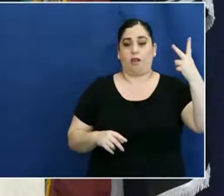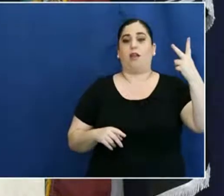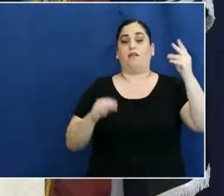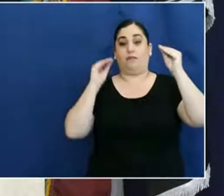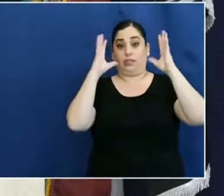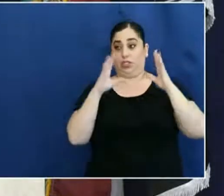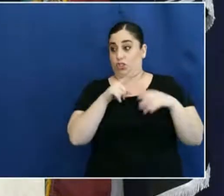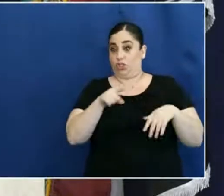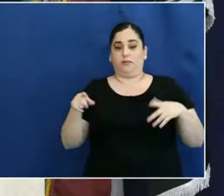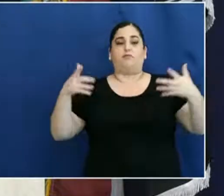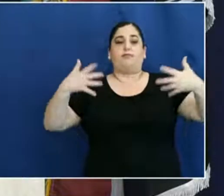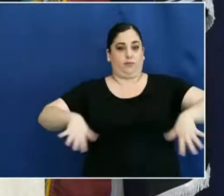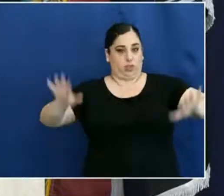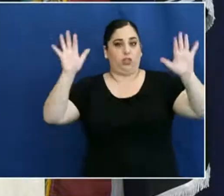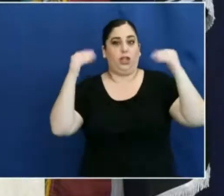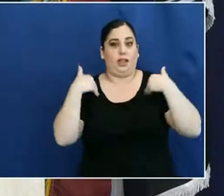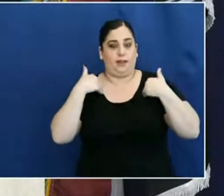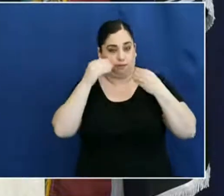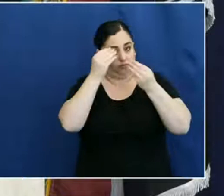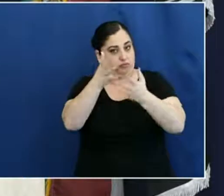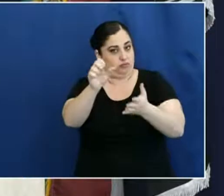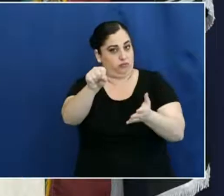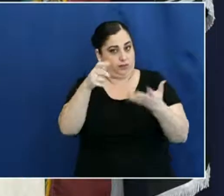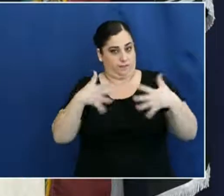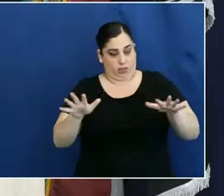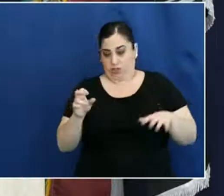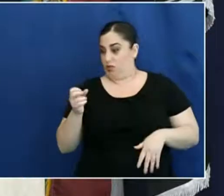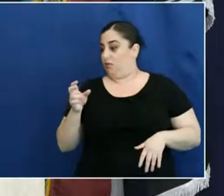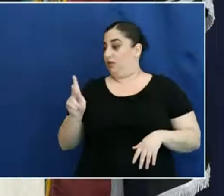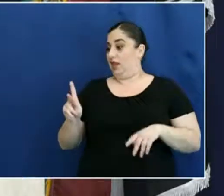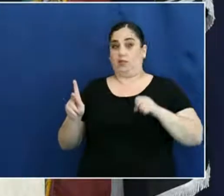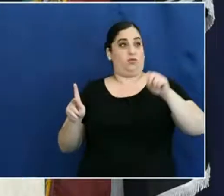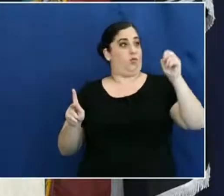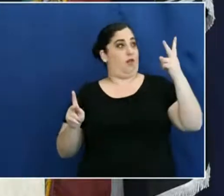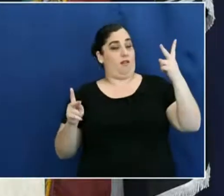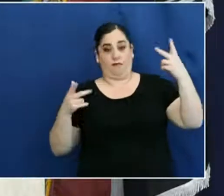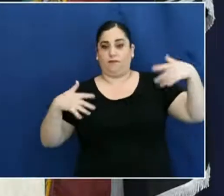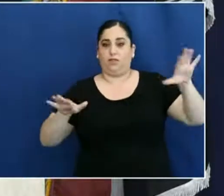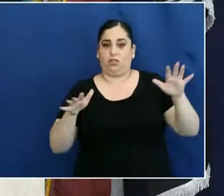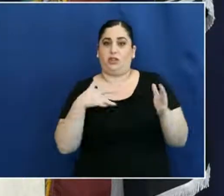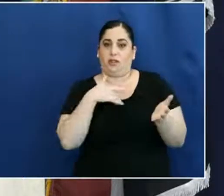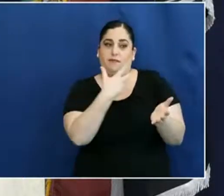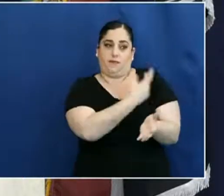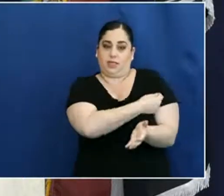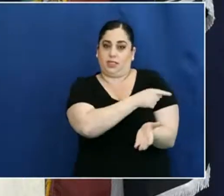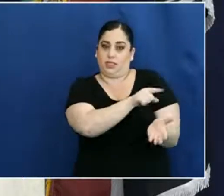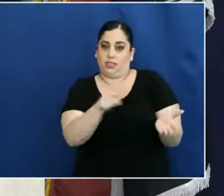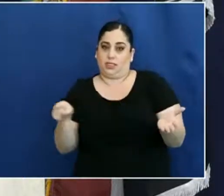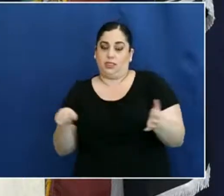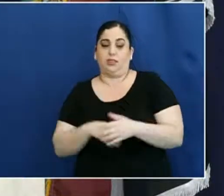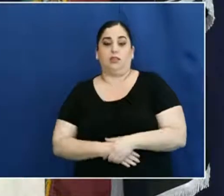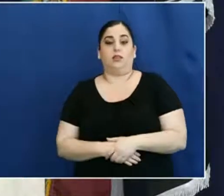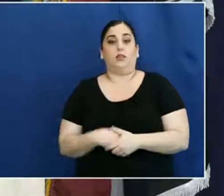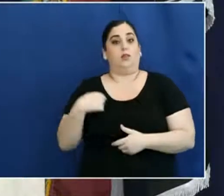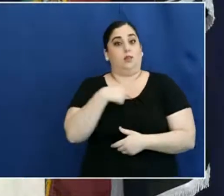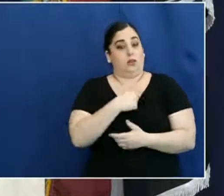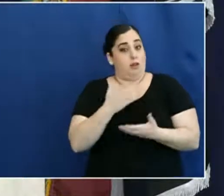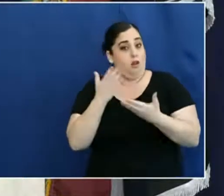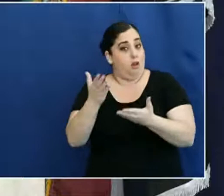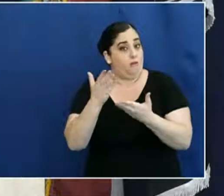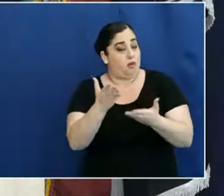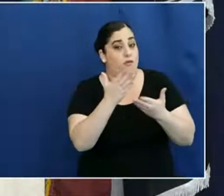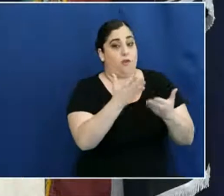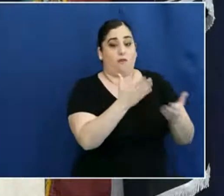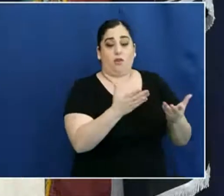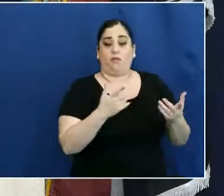I don't know how many have taken it up, but again, all we can do is offer it, and we'll continue to offer it as we move forward. So I'm